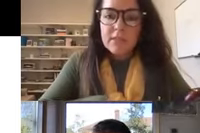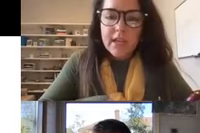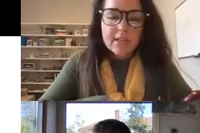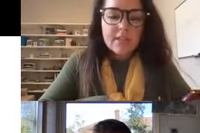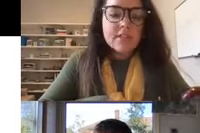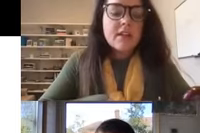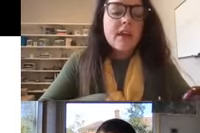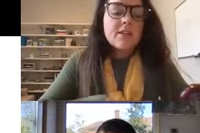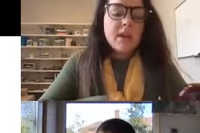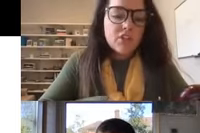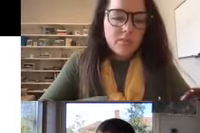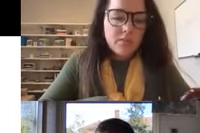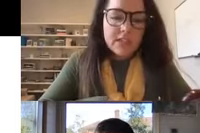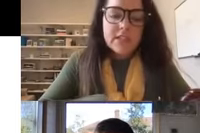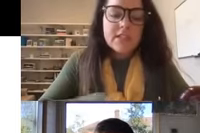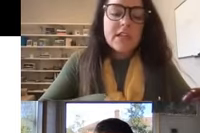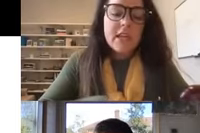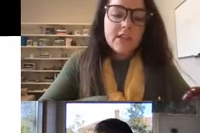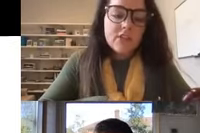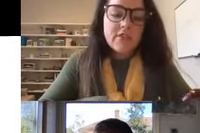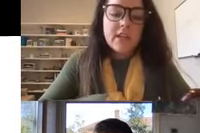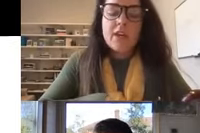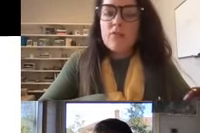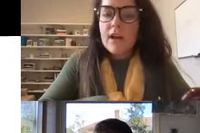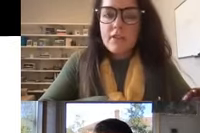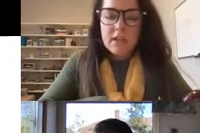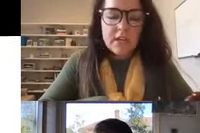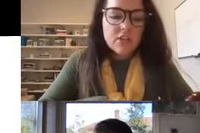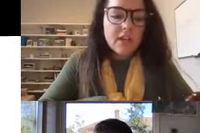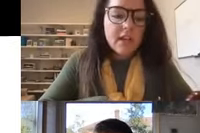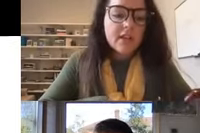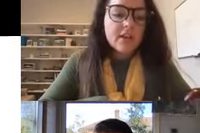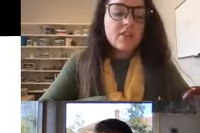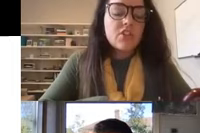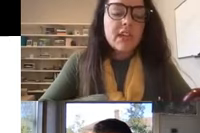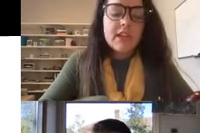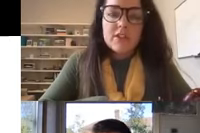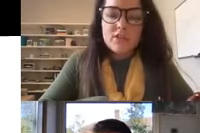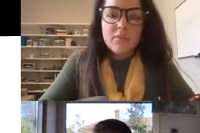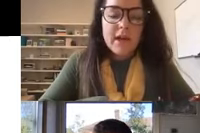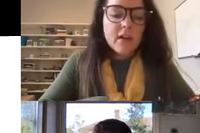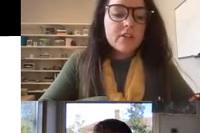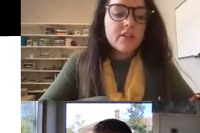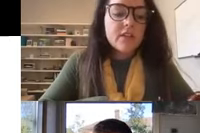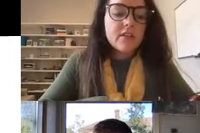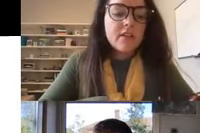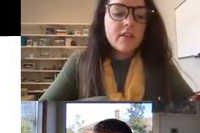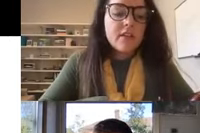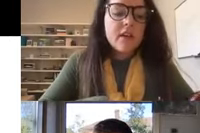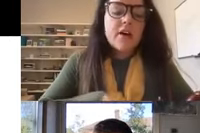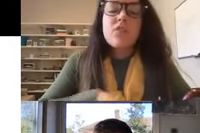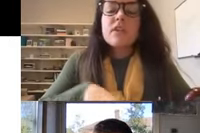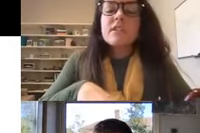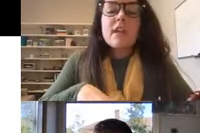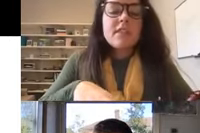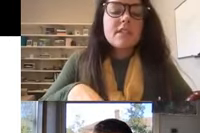in place, in spatial practice, in history, rather than in genetics or biology.